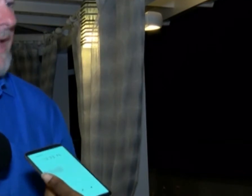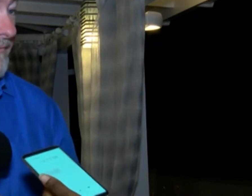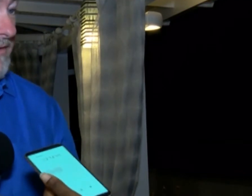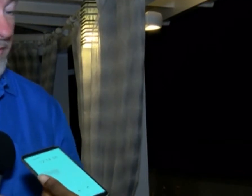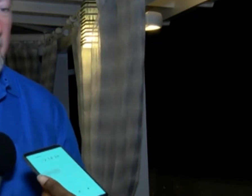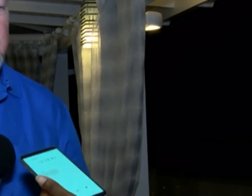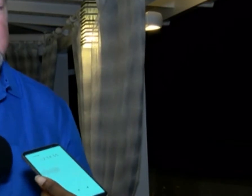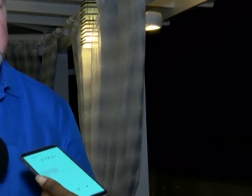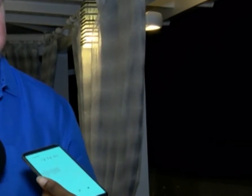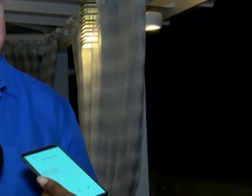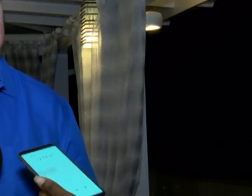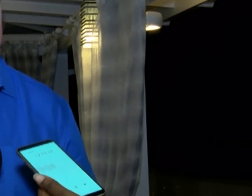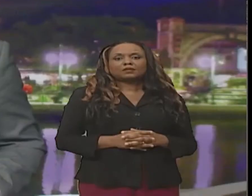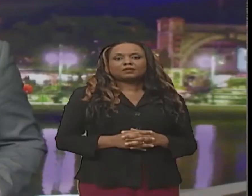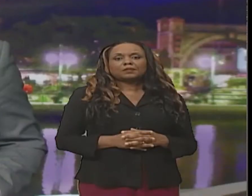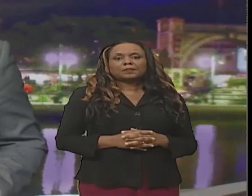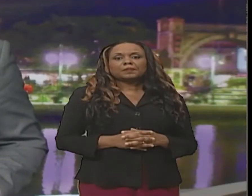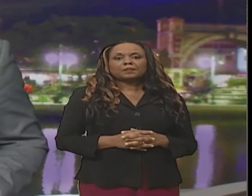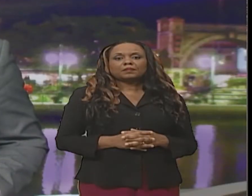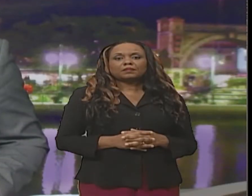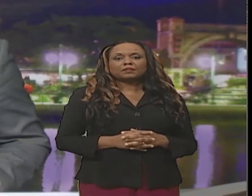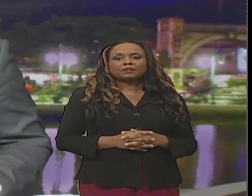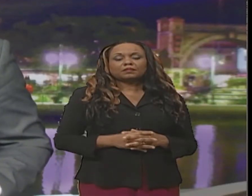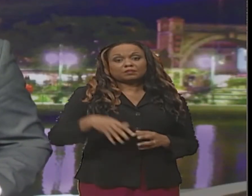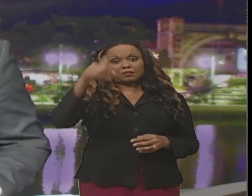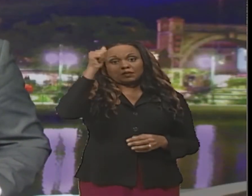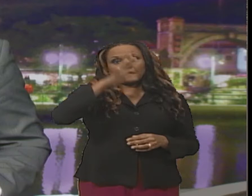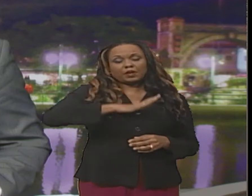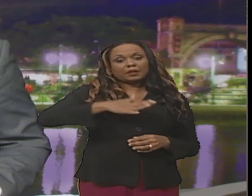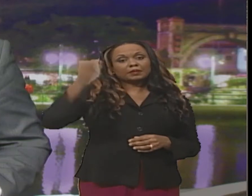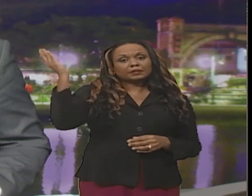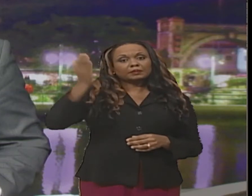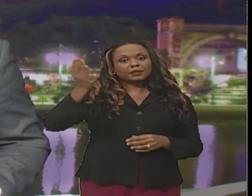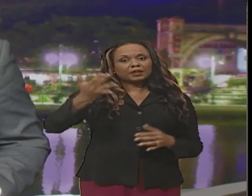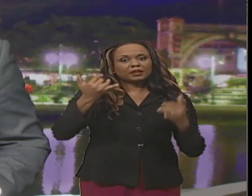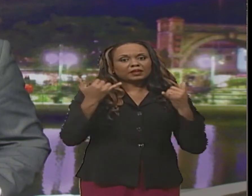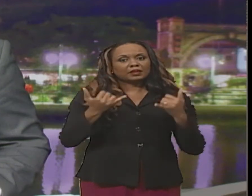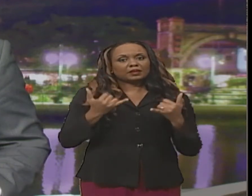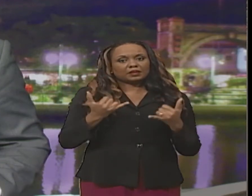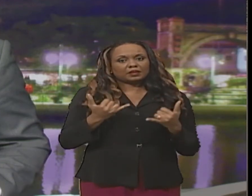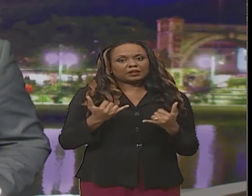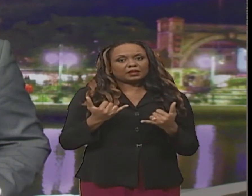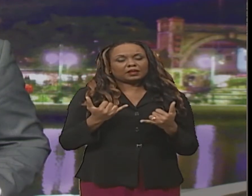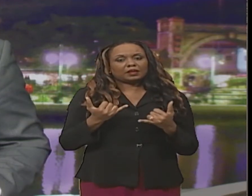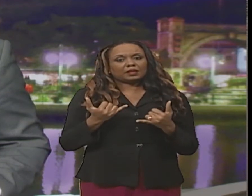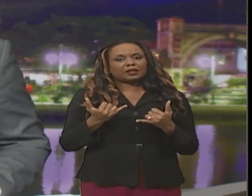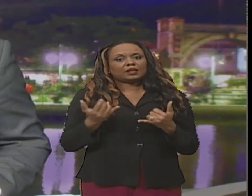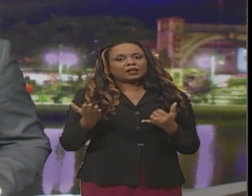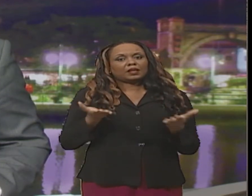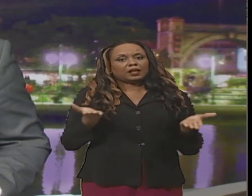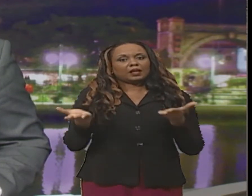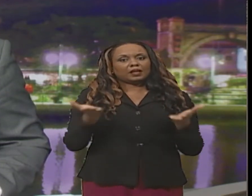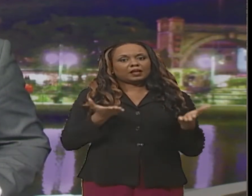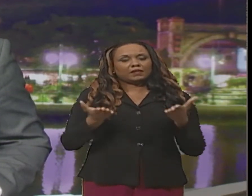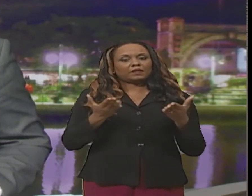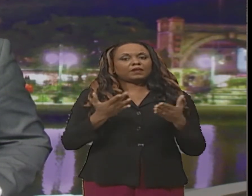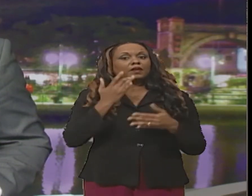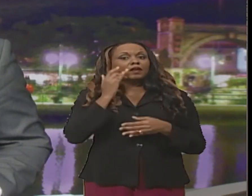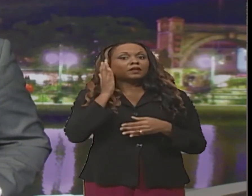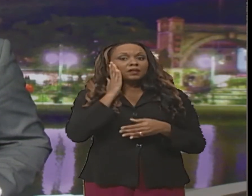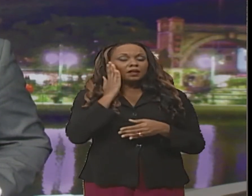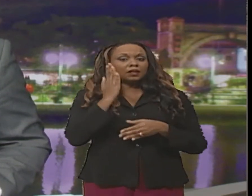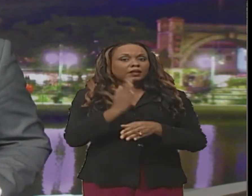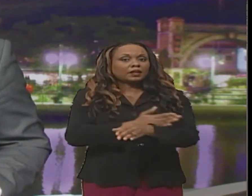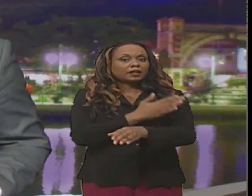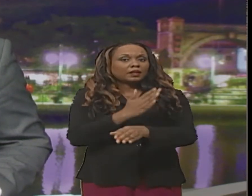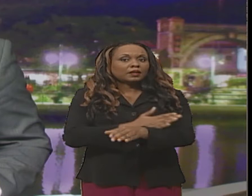in a lot of different outlets. Now, Mr. Swanson was speaking at a reception at the newly renovated Sea Breeze Hotel,